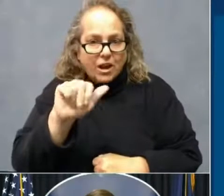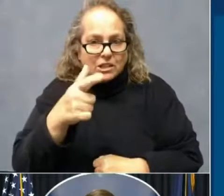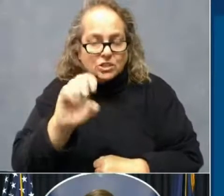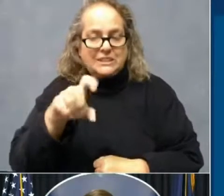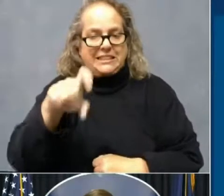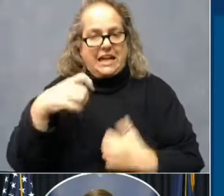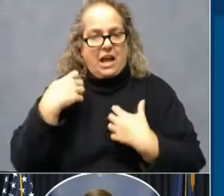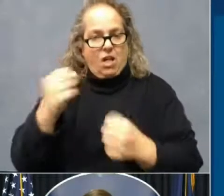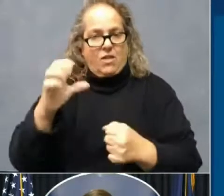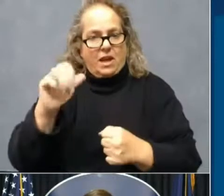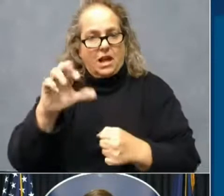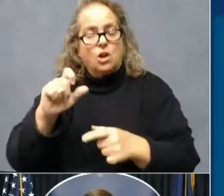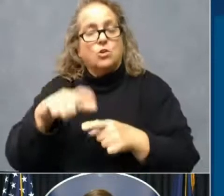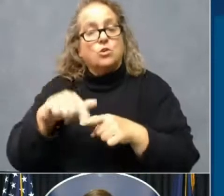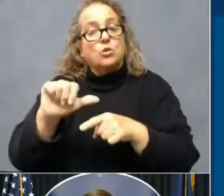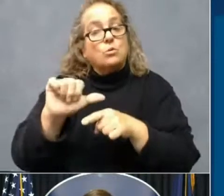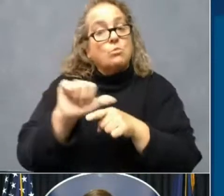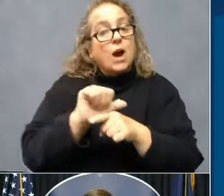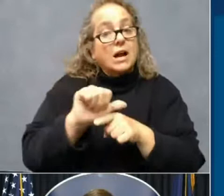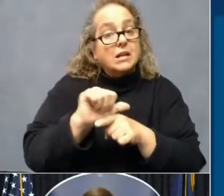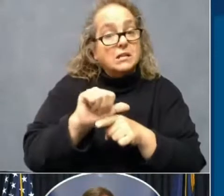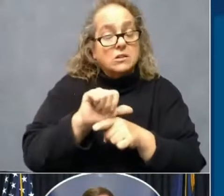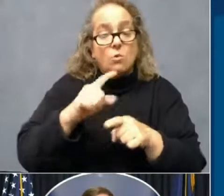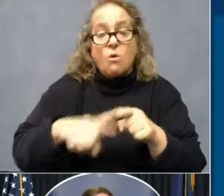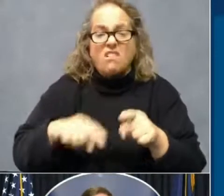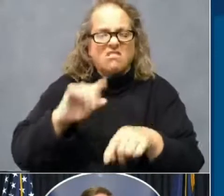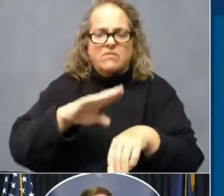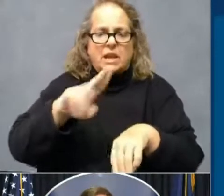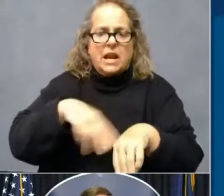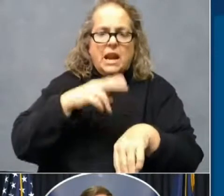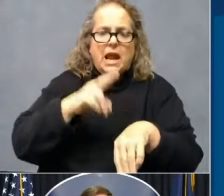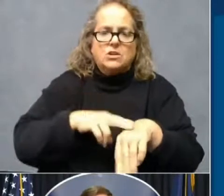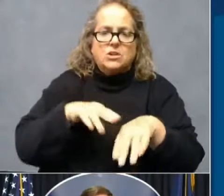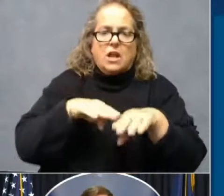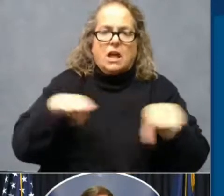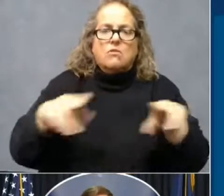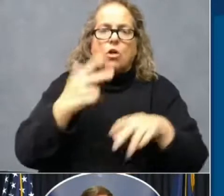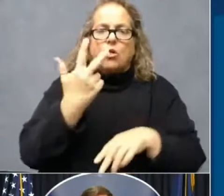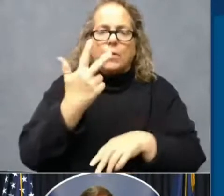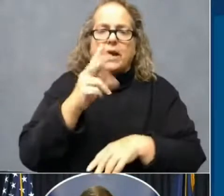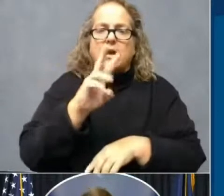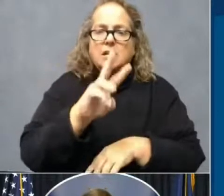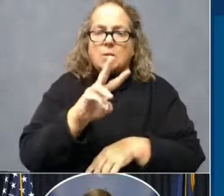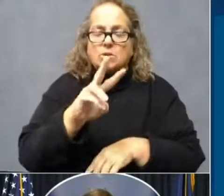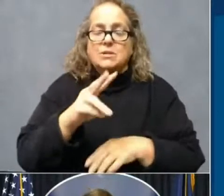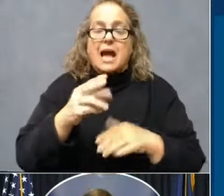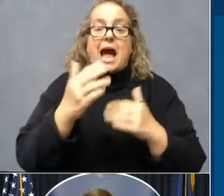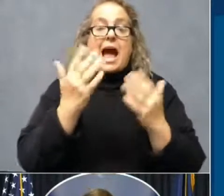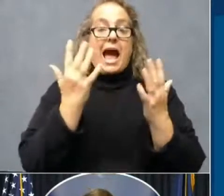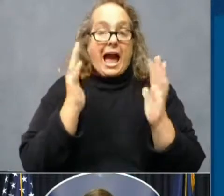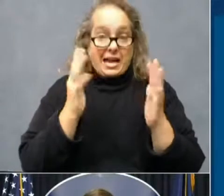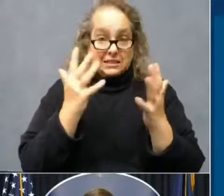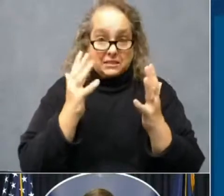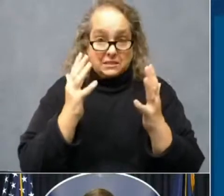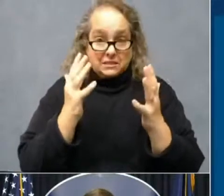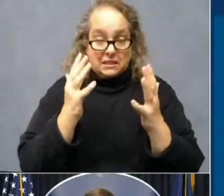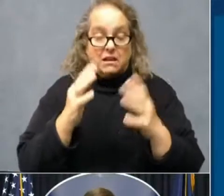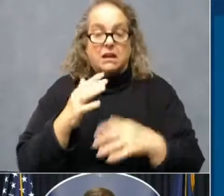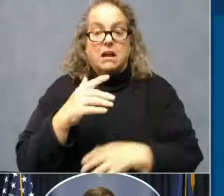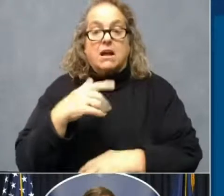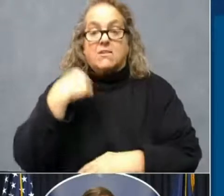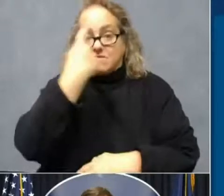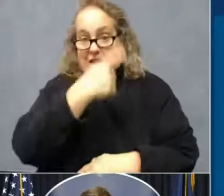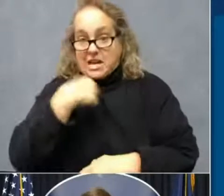practicing what's called, I think on the national level, the 3 W's, but we call it hands, face, and space. Wash your